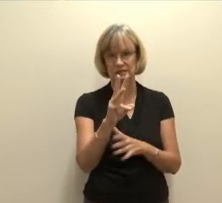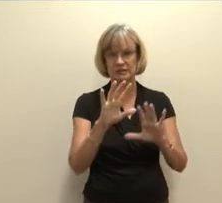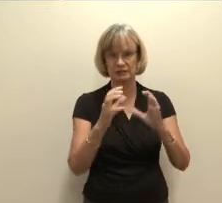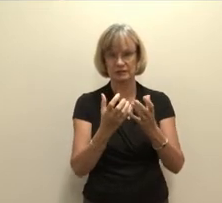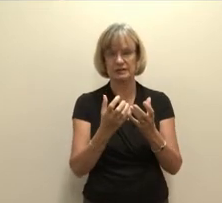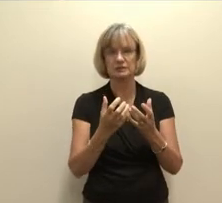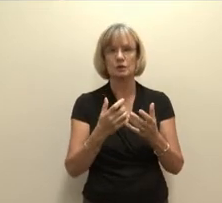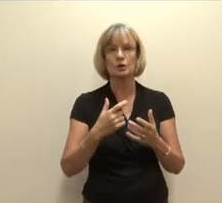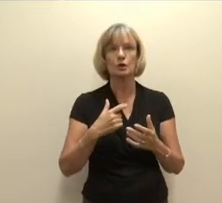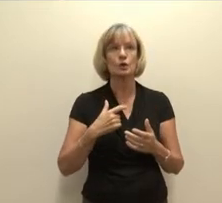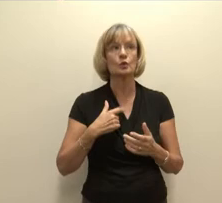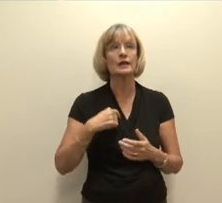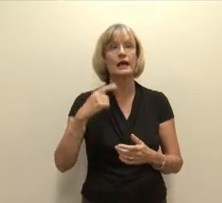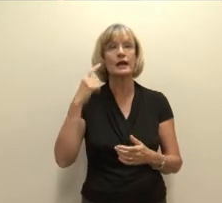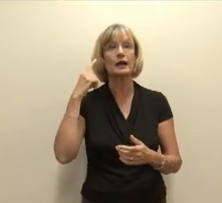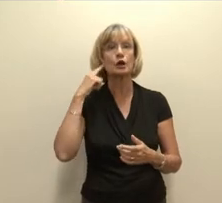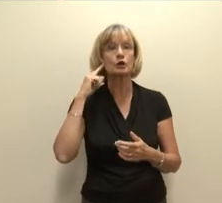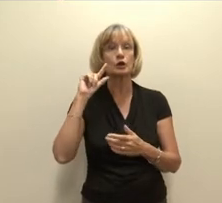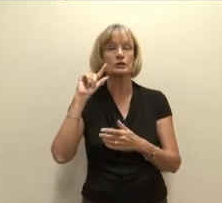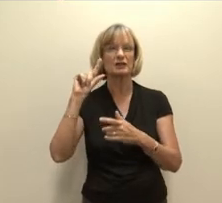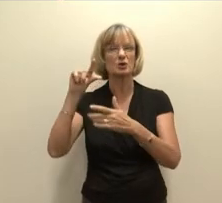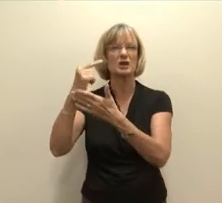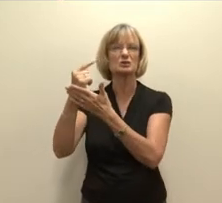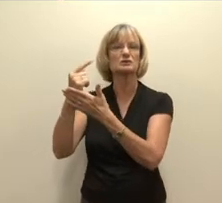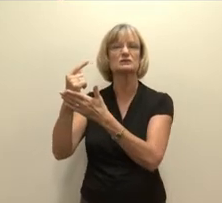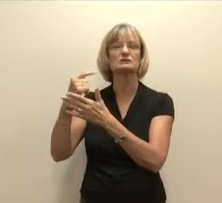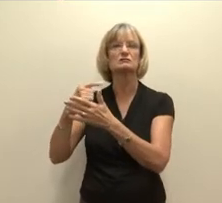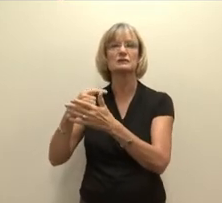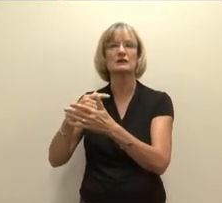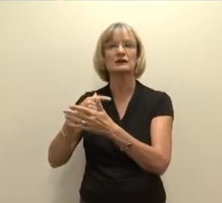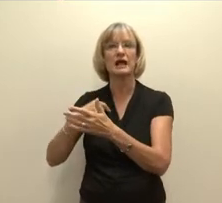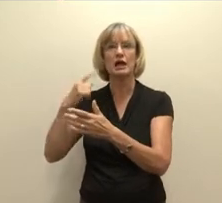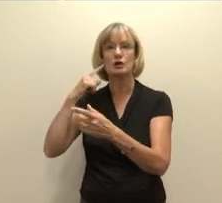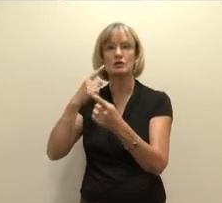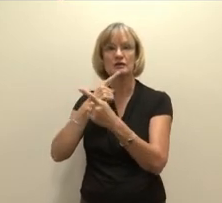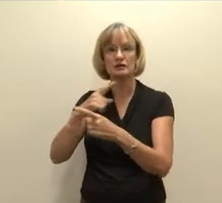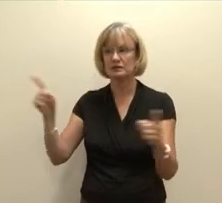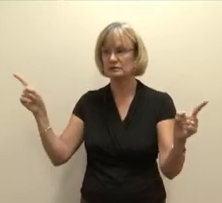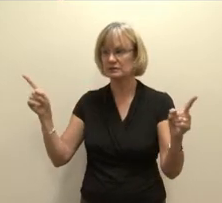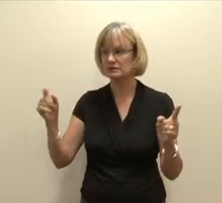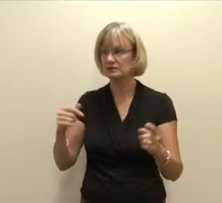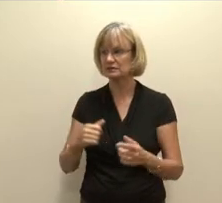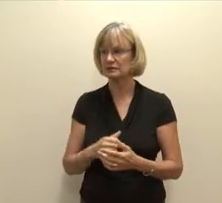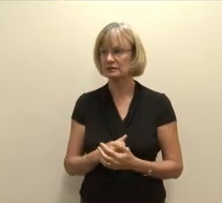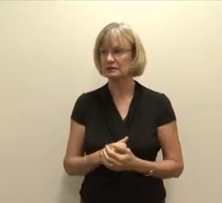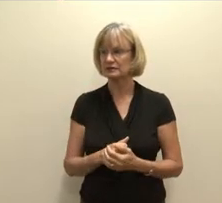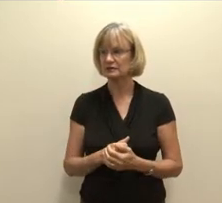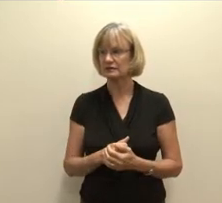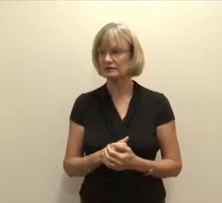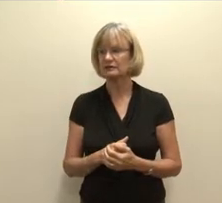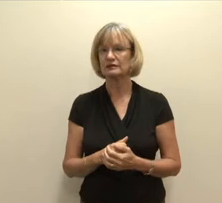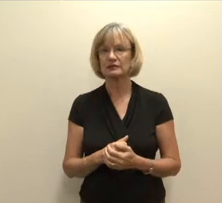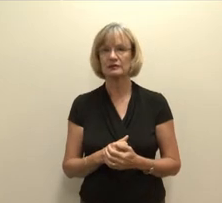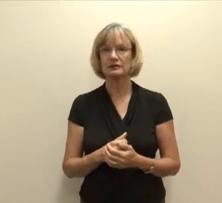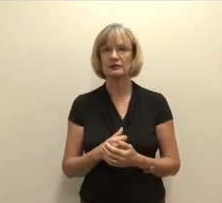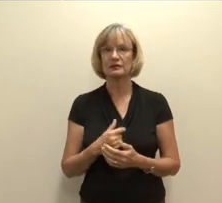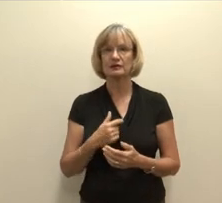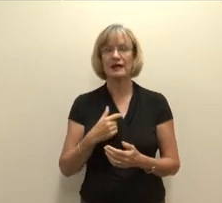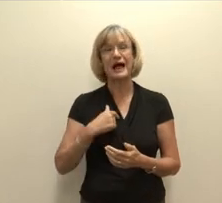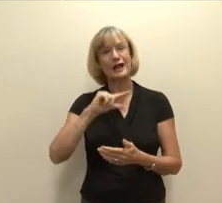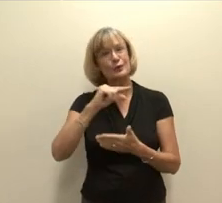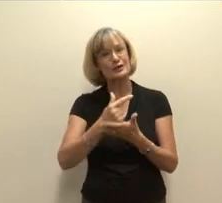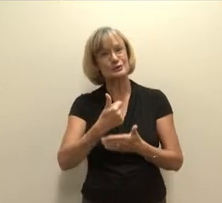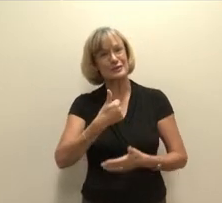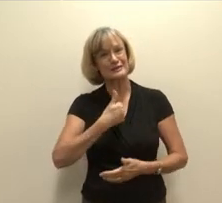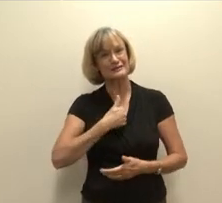And even when I heard the announcement at the graduation, I knew it didn't sound right. And I graduated from University High School